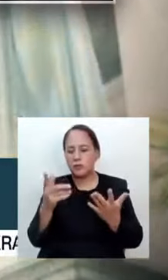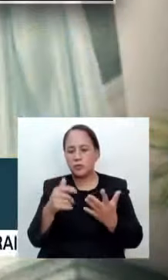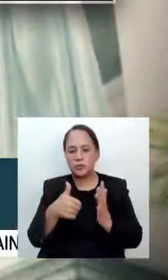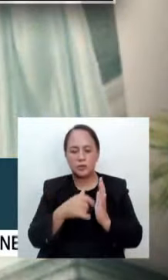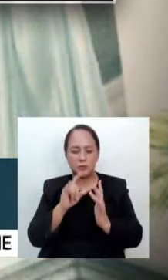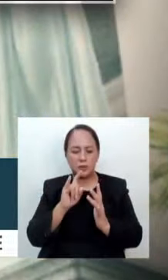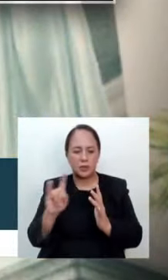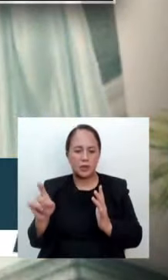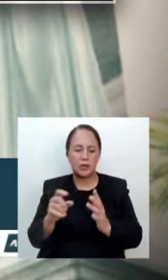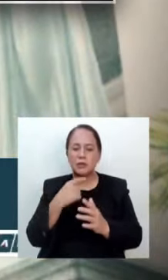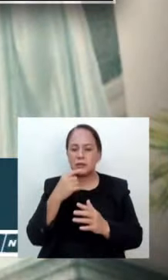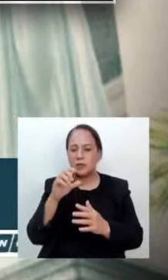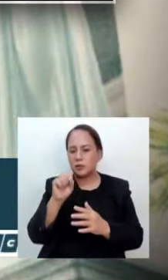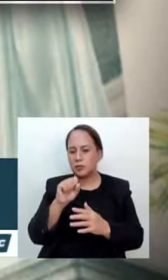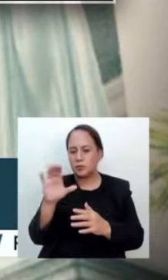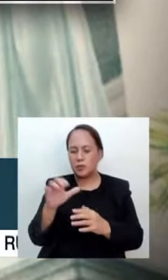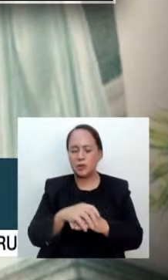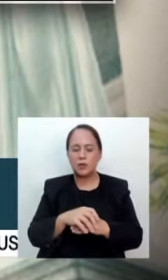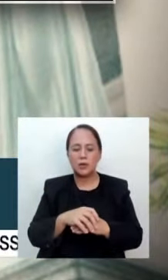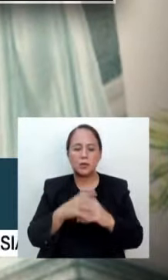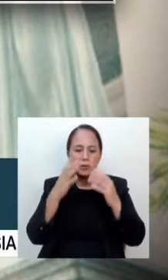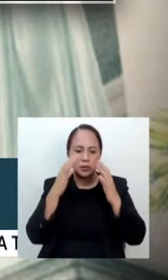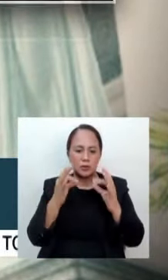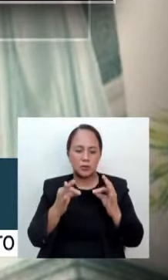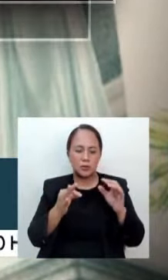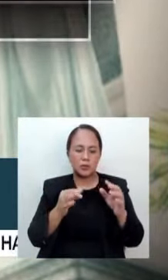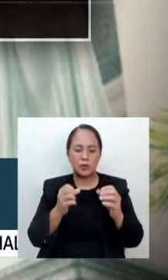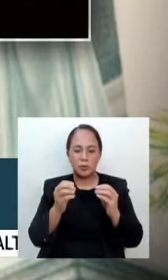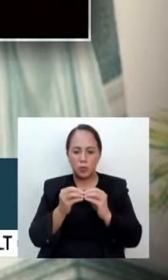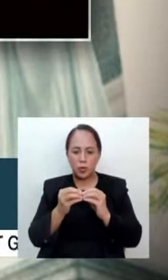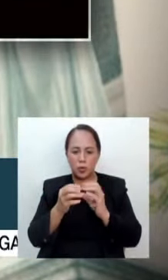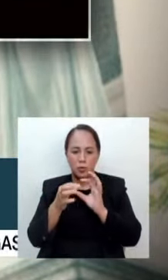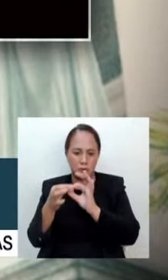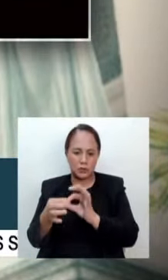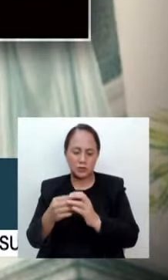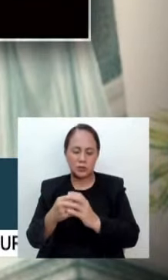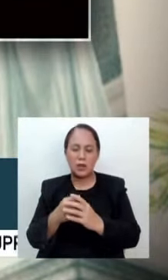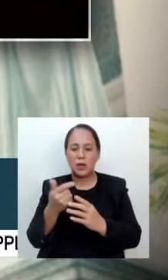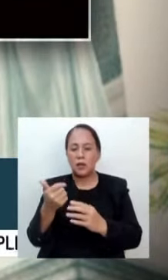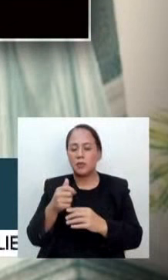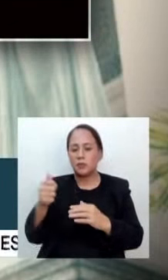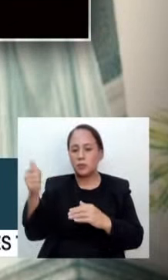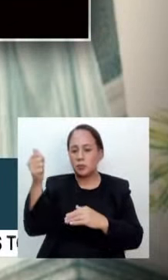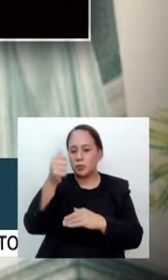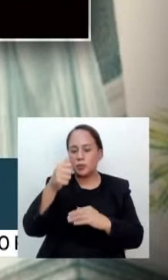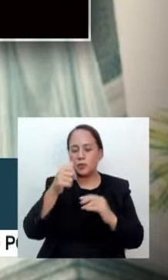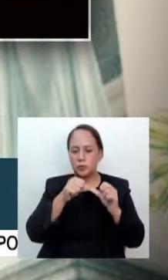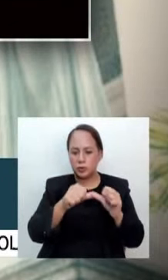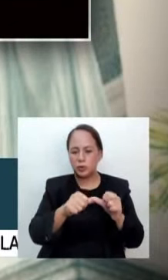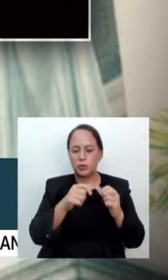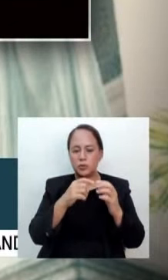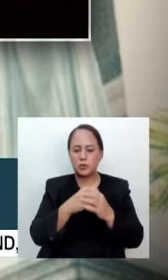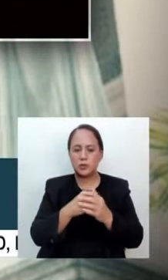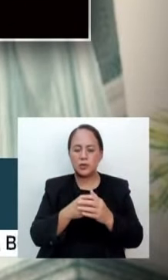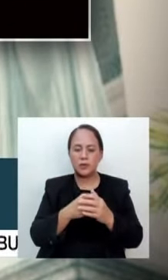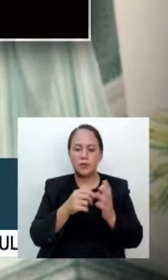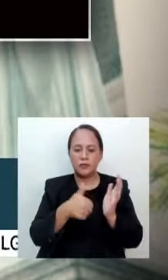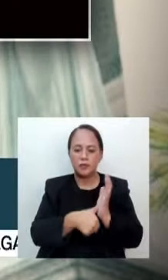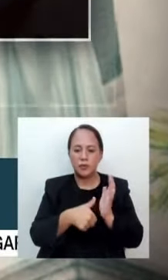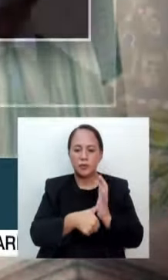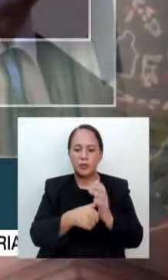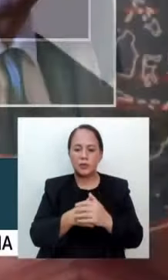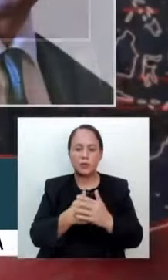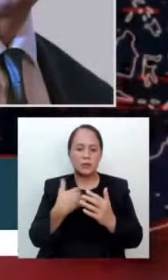to the Supreme Court, Coe sided with the majority, while the other justices maintained their votes. A copy of the resolution has yet